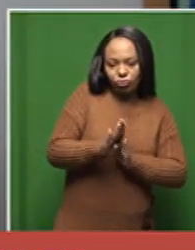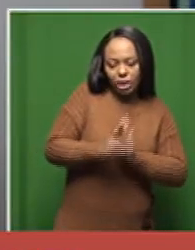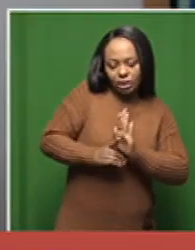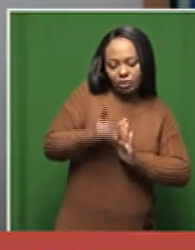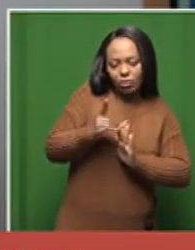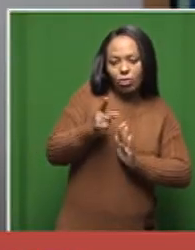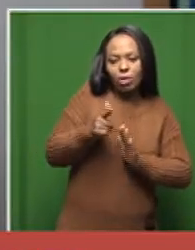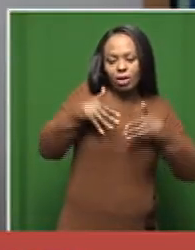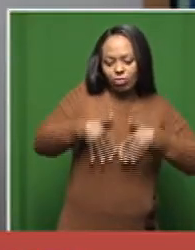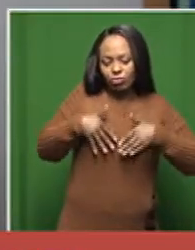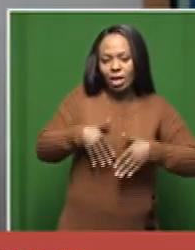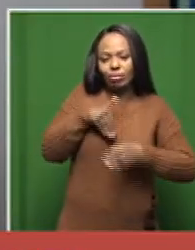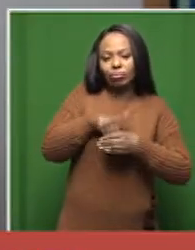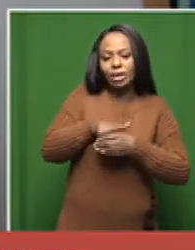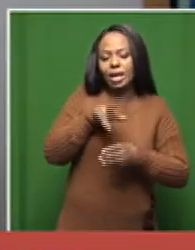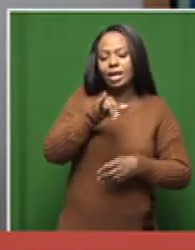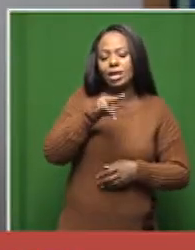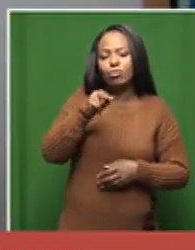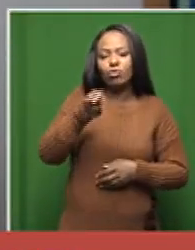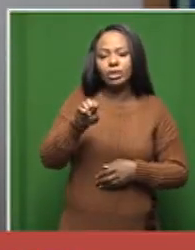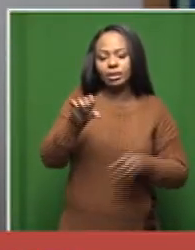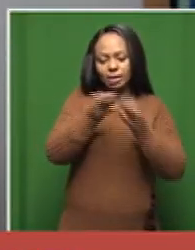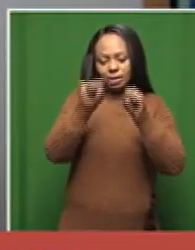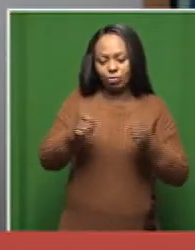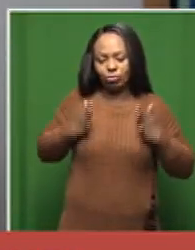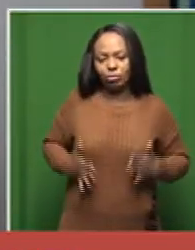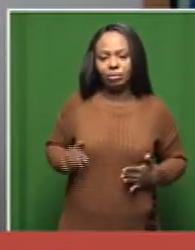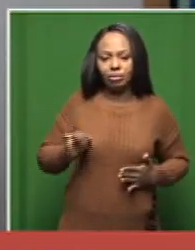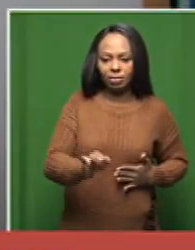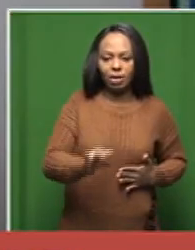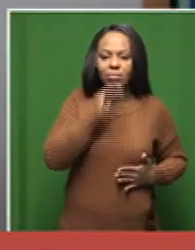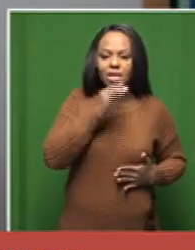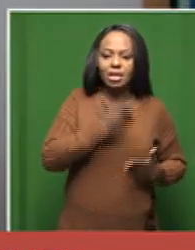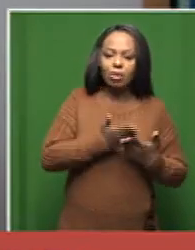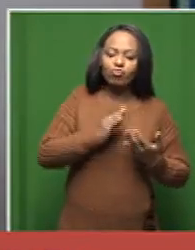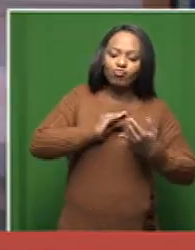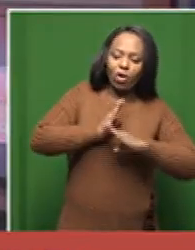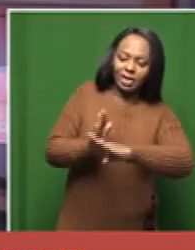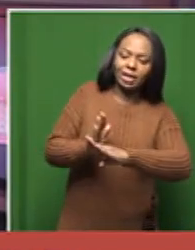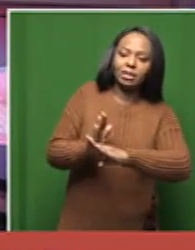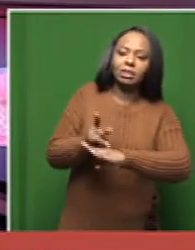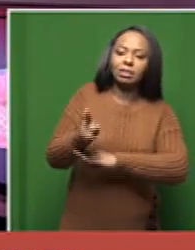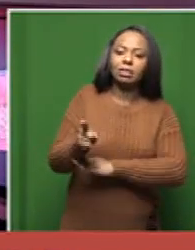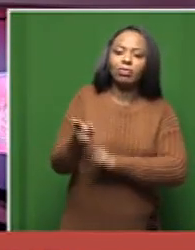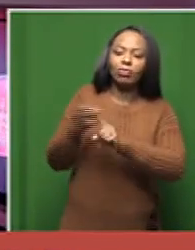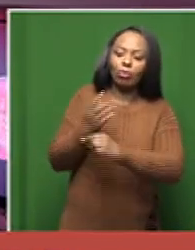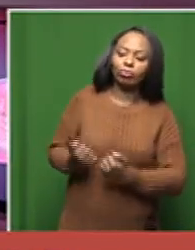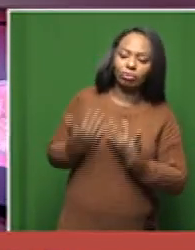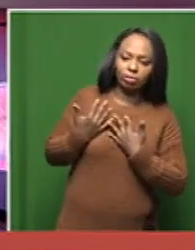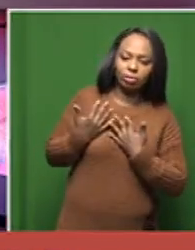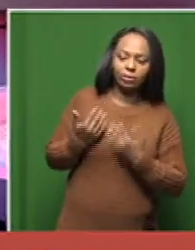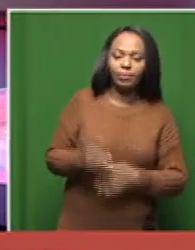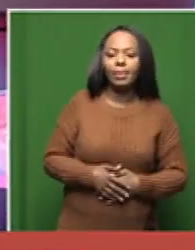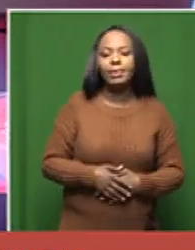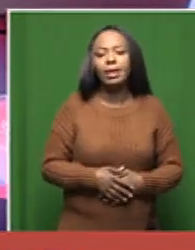virus, it'll mount an immune response to protect you from being infected. All right. Does it have an effect on